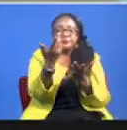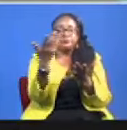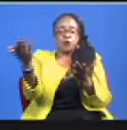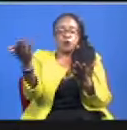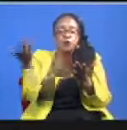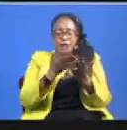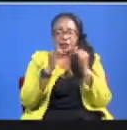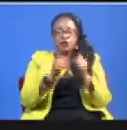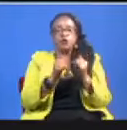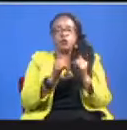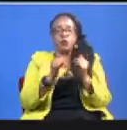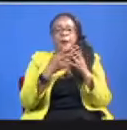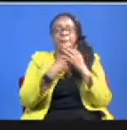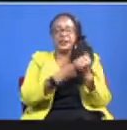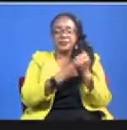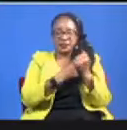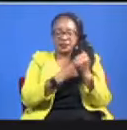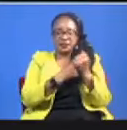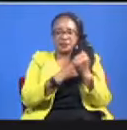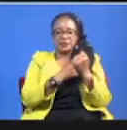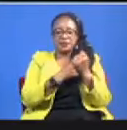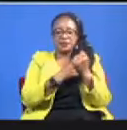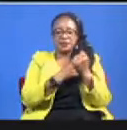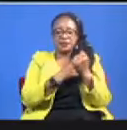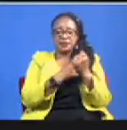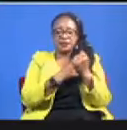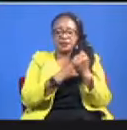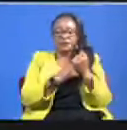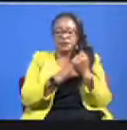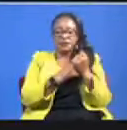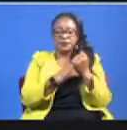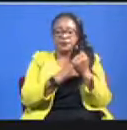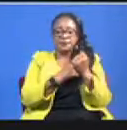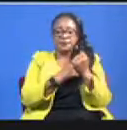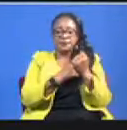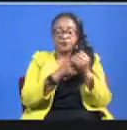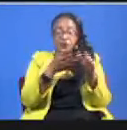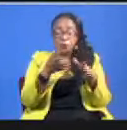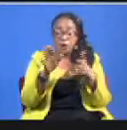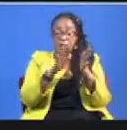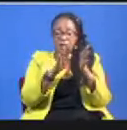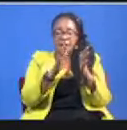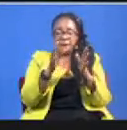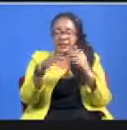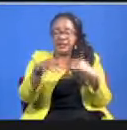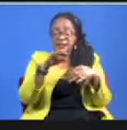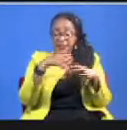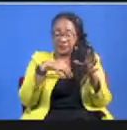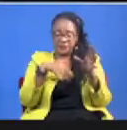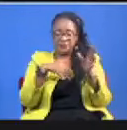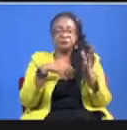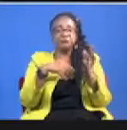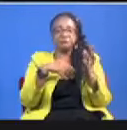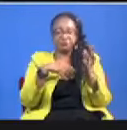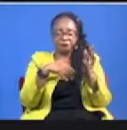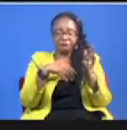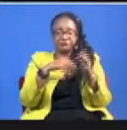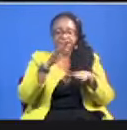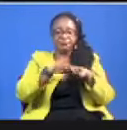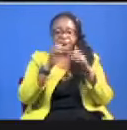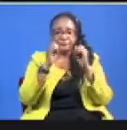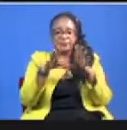we will be onboarding new partners. You say these deals, the way they have been